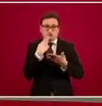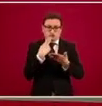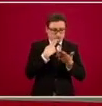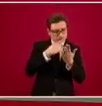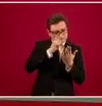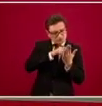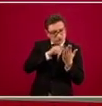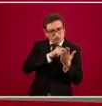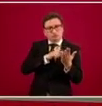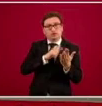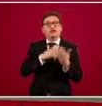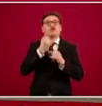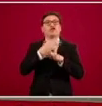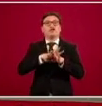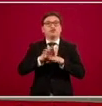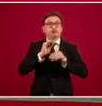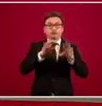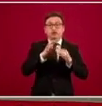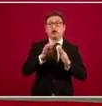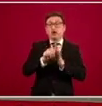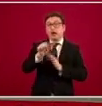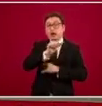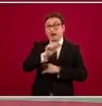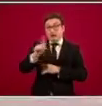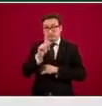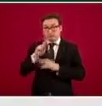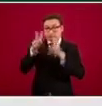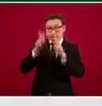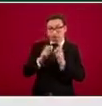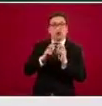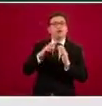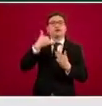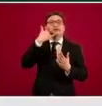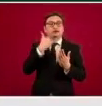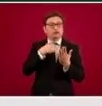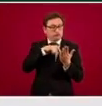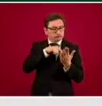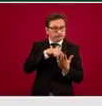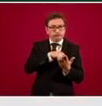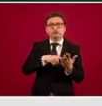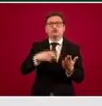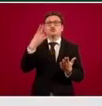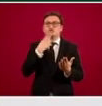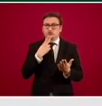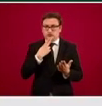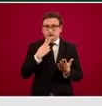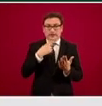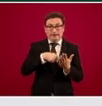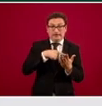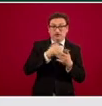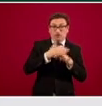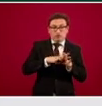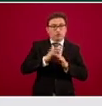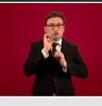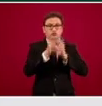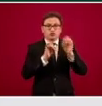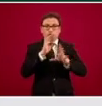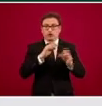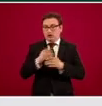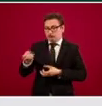the more people start using this app, the more information we have available to build